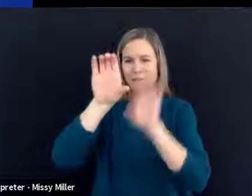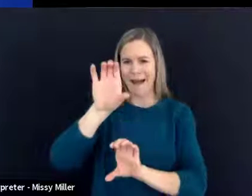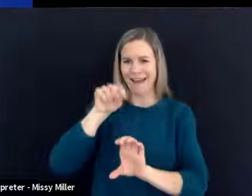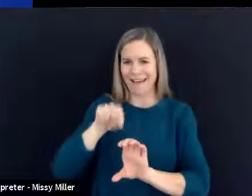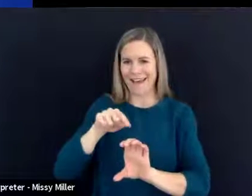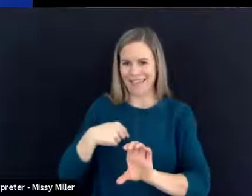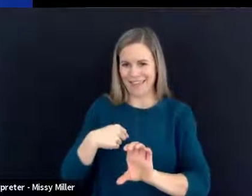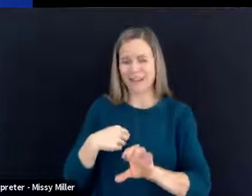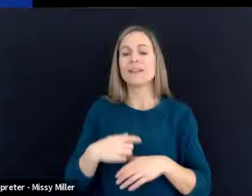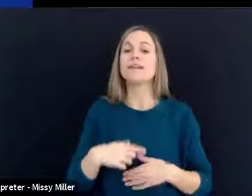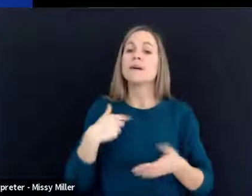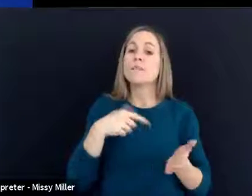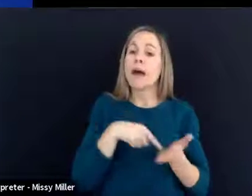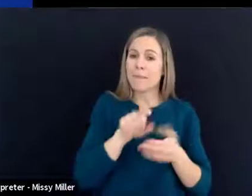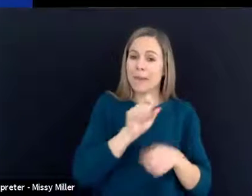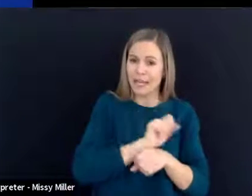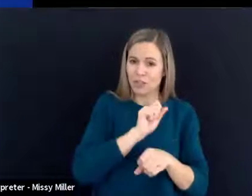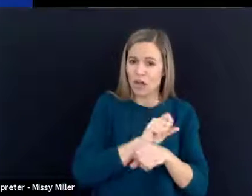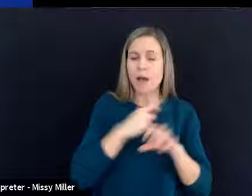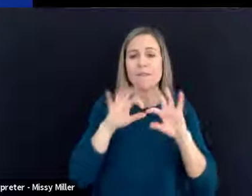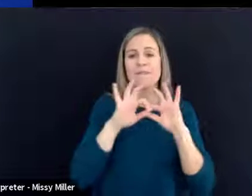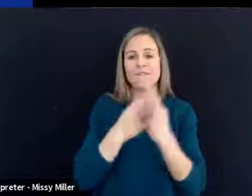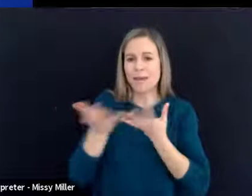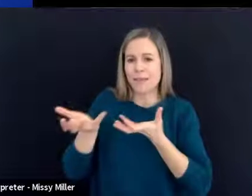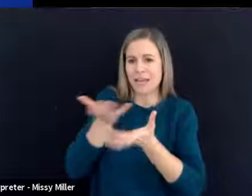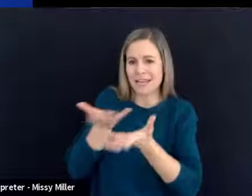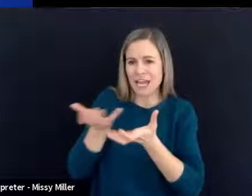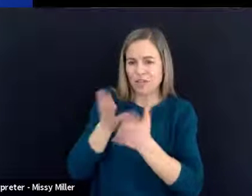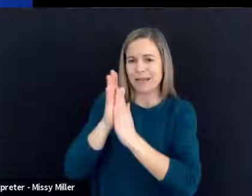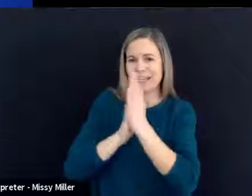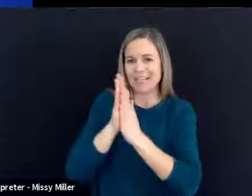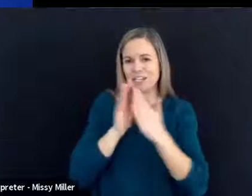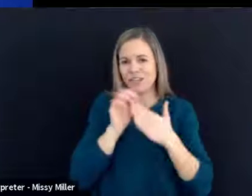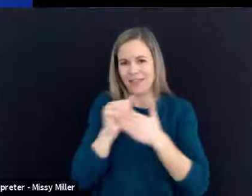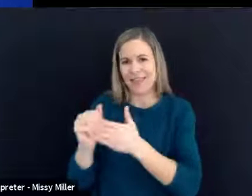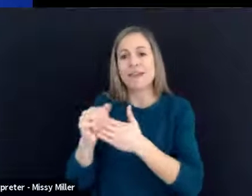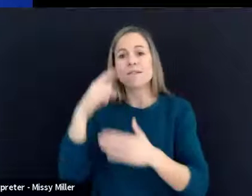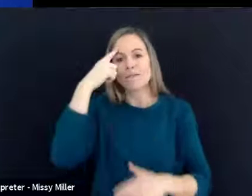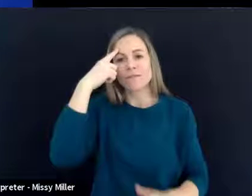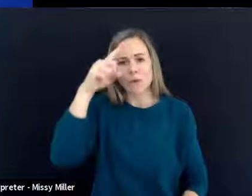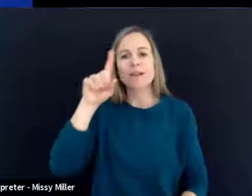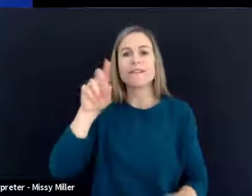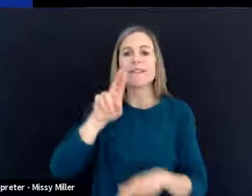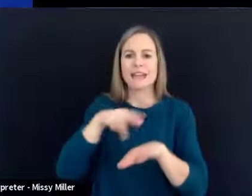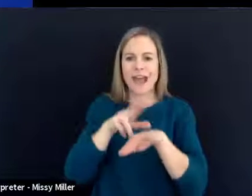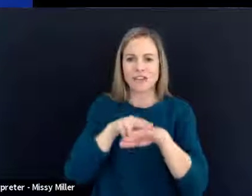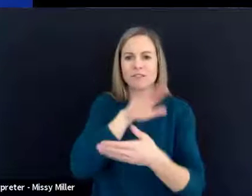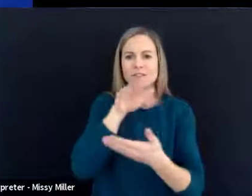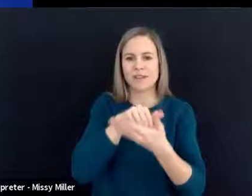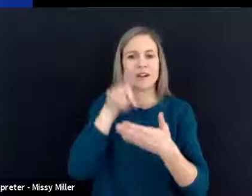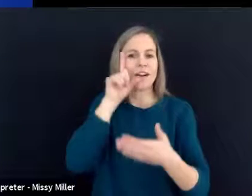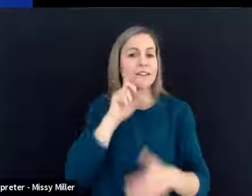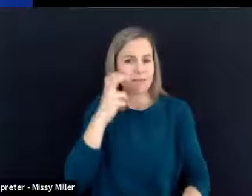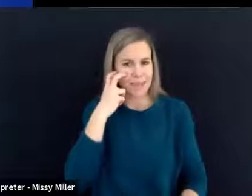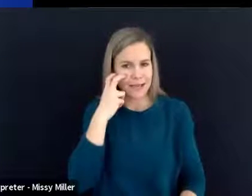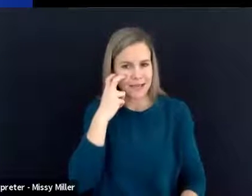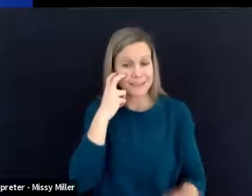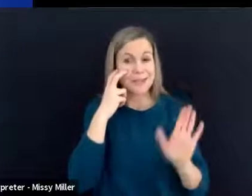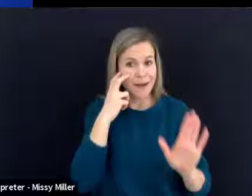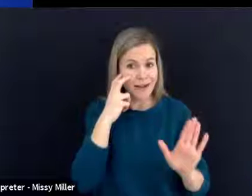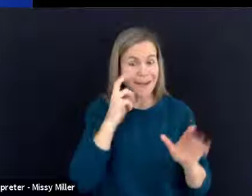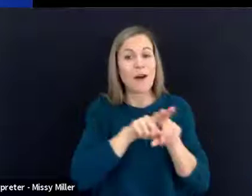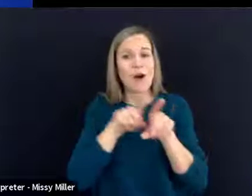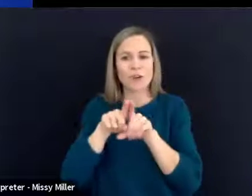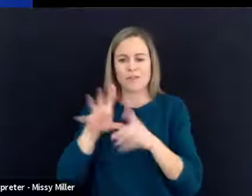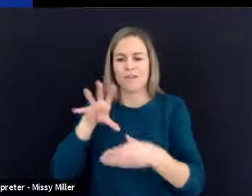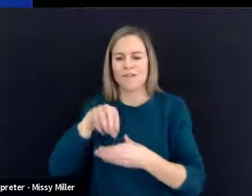the Family Engagement Initiative lead for the National Center on Deafblindness. But like Susan was saying, I'm also a